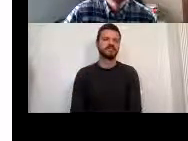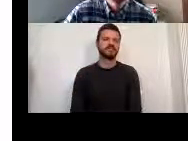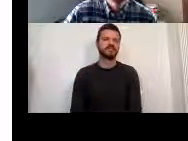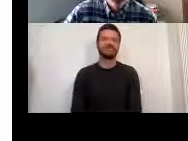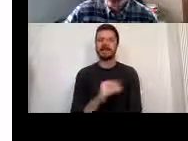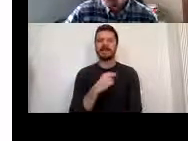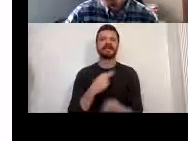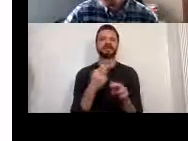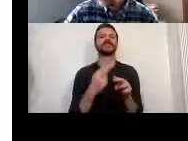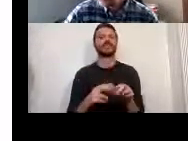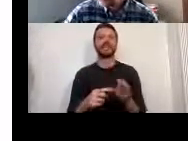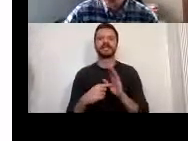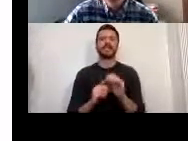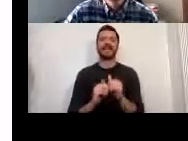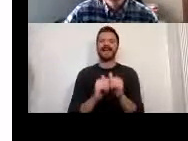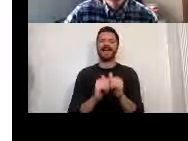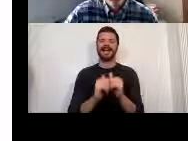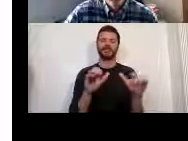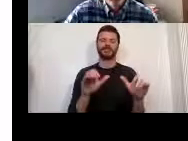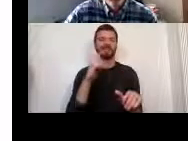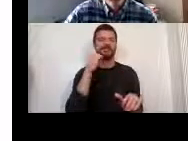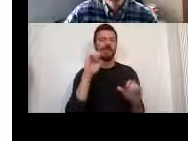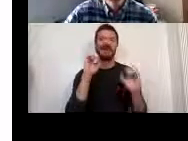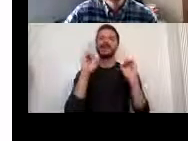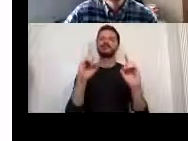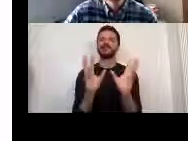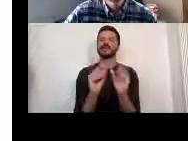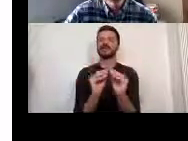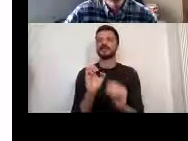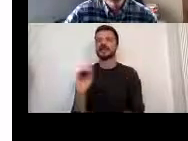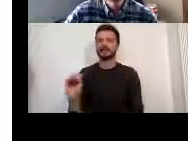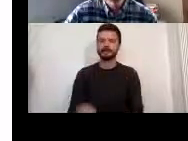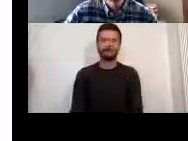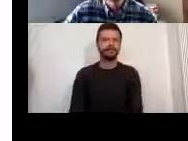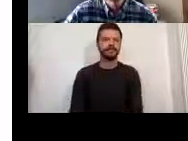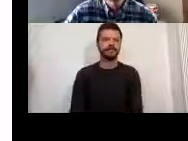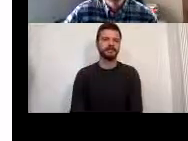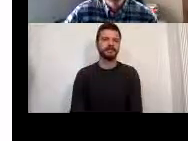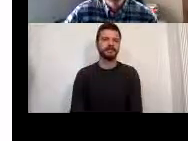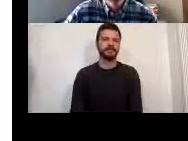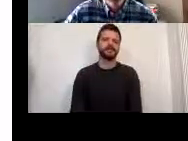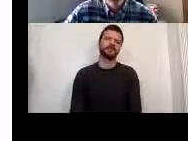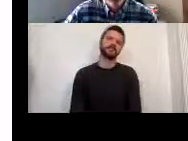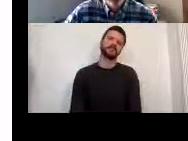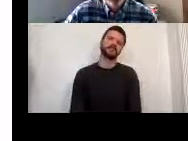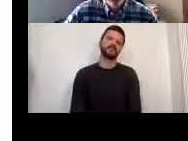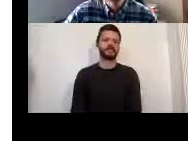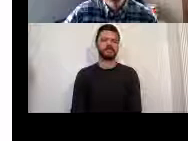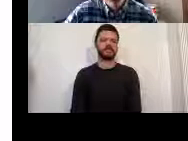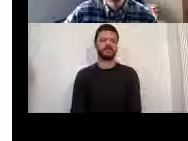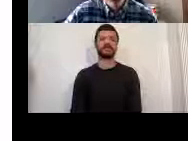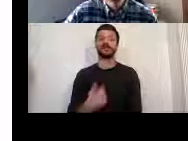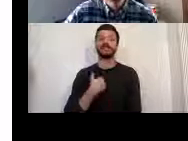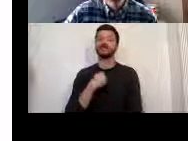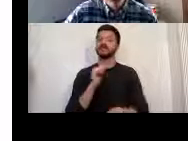of how we're doing this for educational meetings. So, you know, we lay out specific